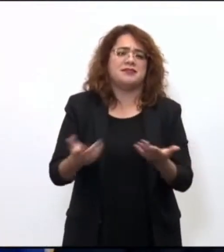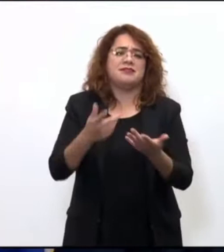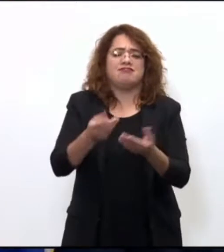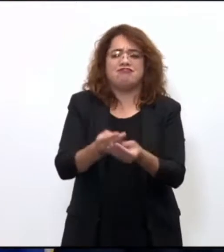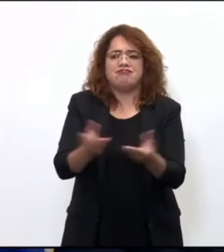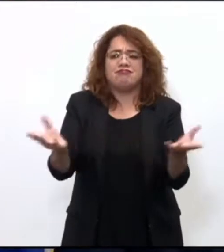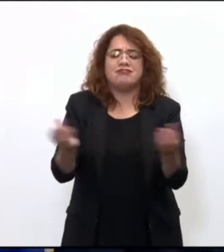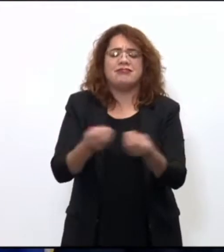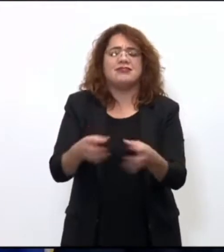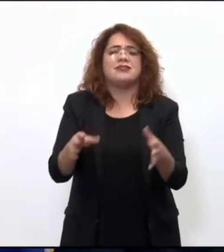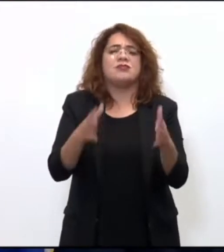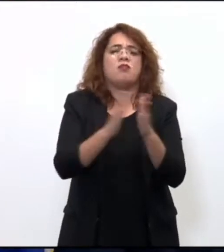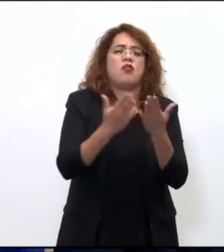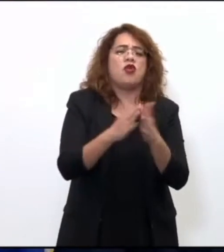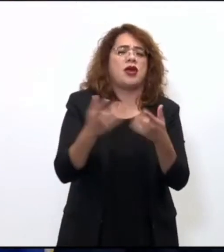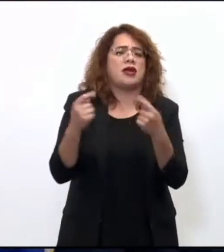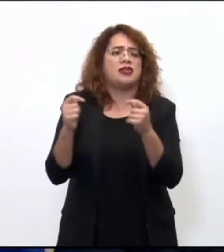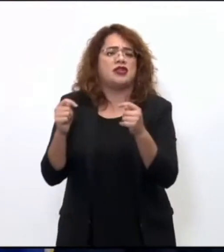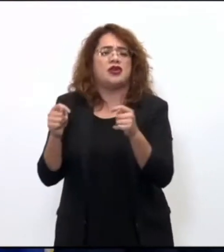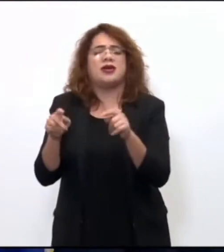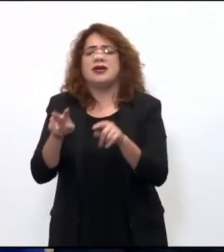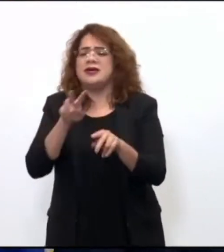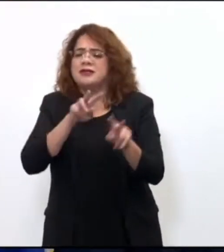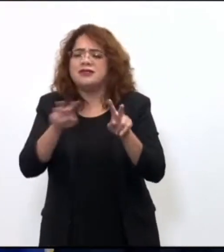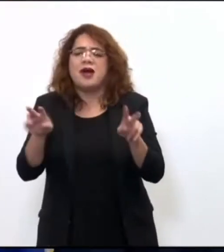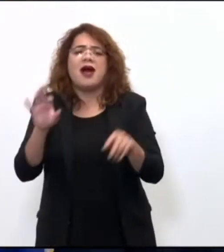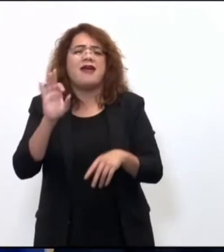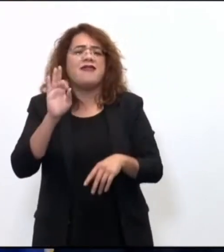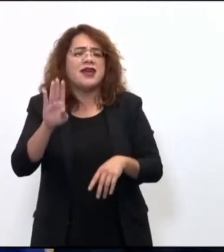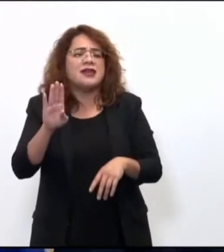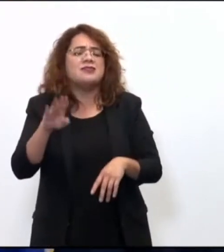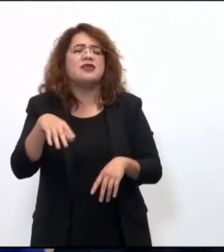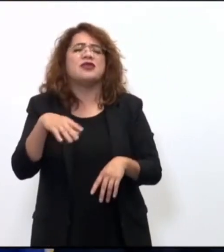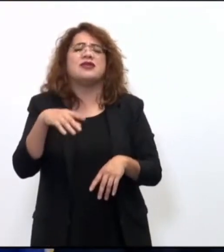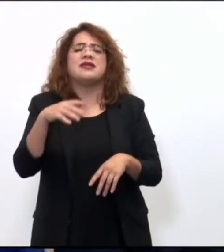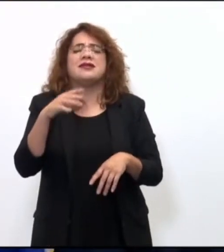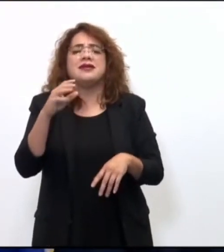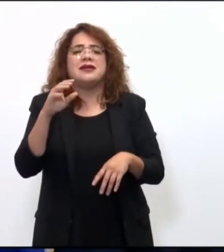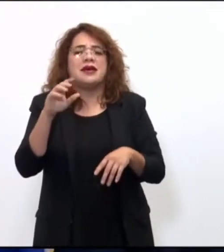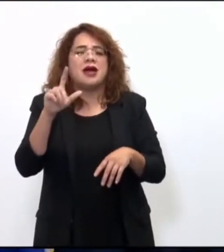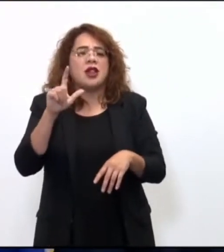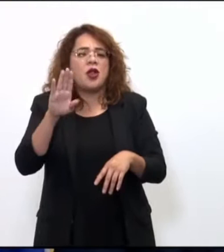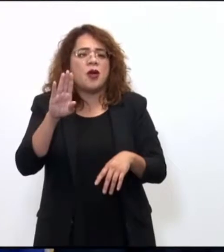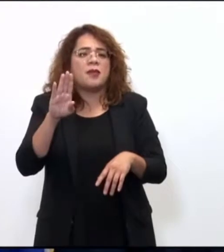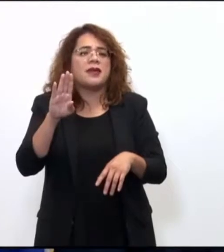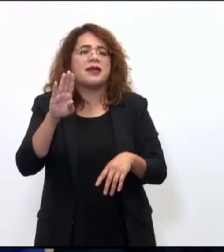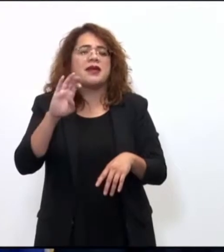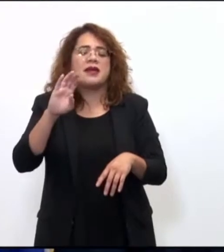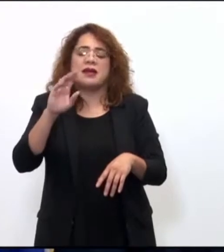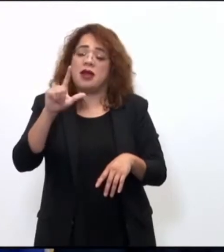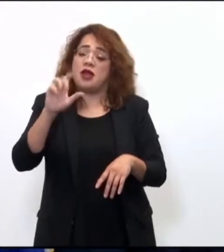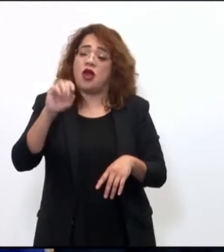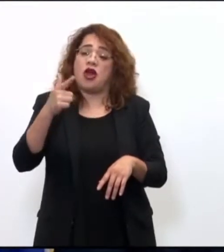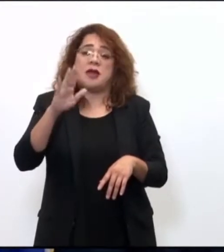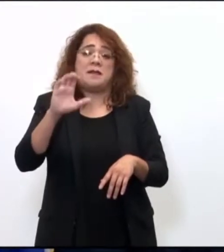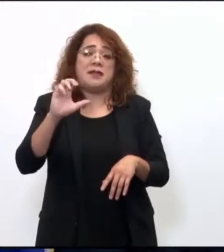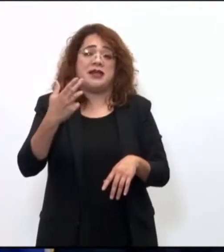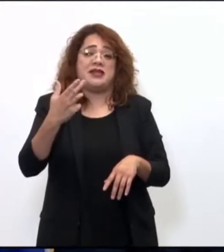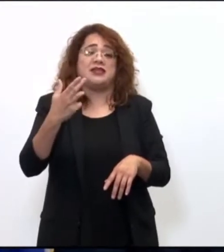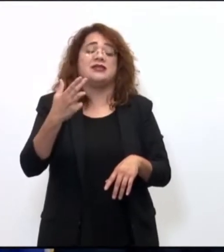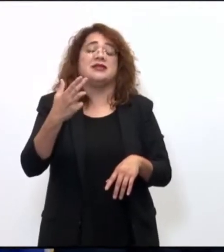internet o sigue nuestras redes sociales. Muchas gracias por acompañarnos esta